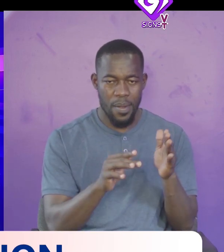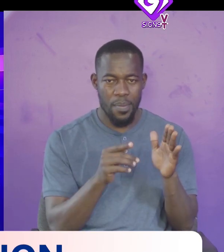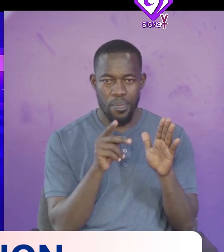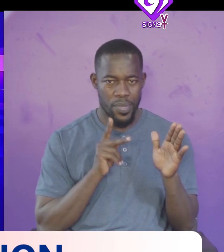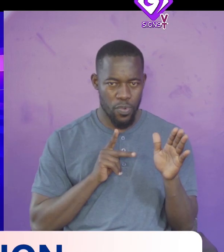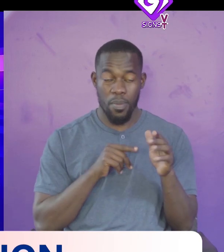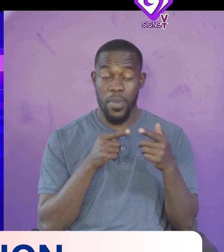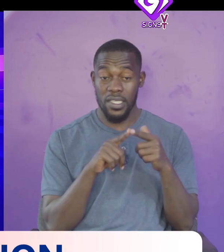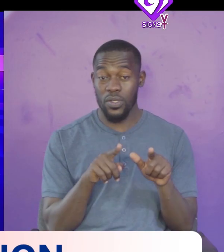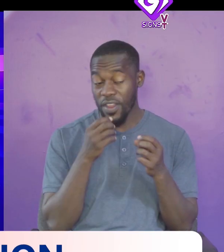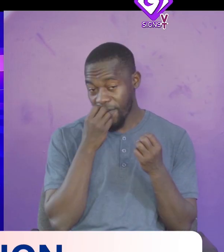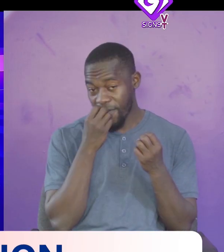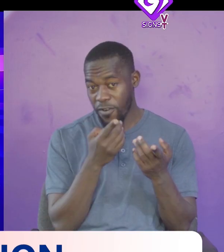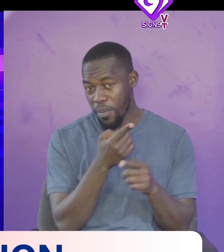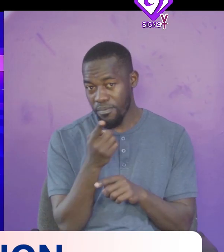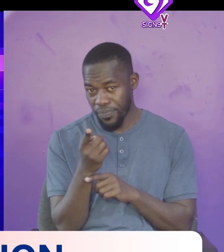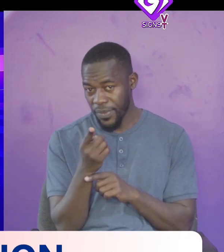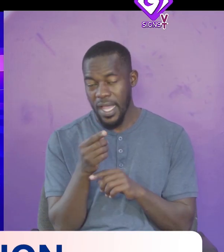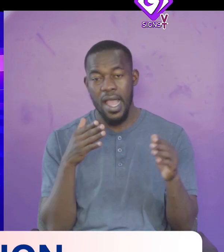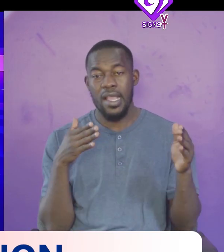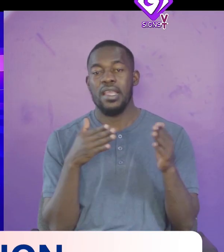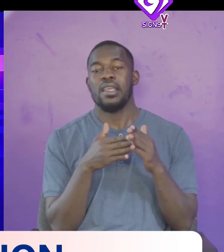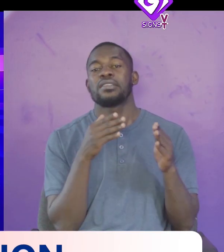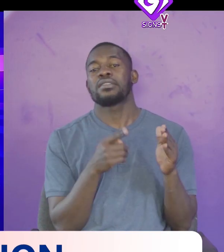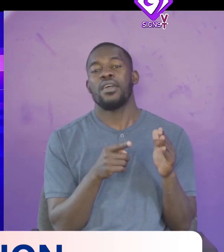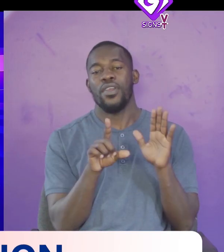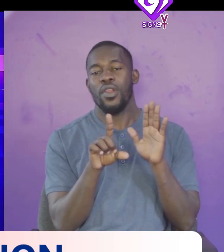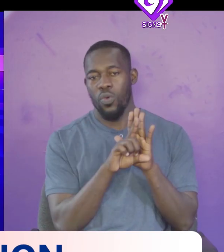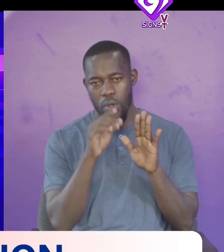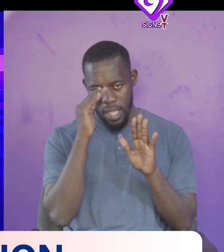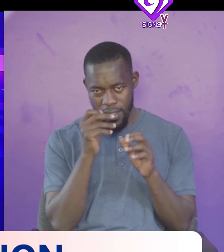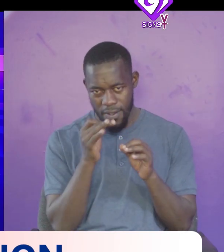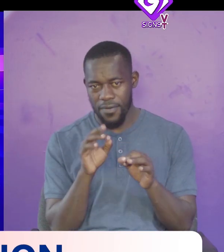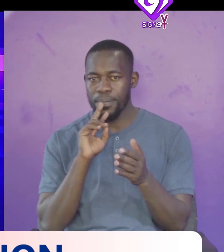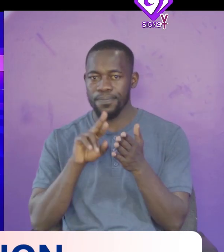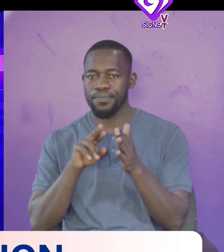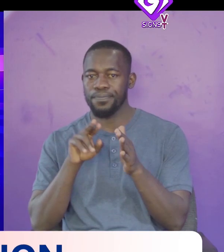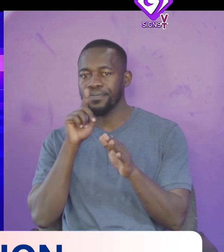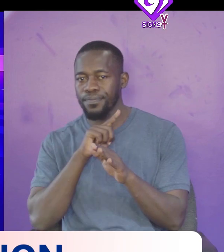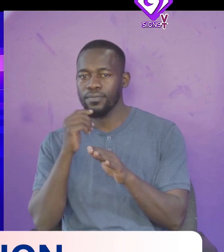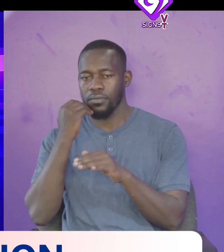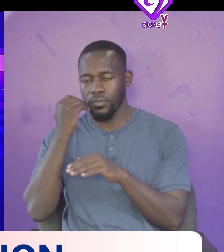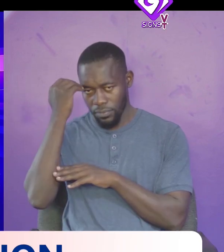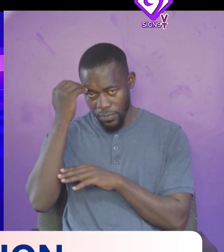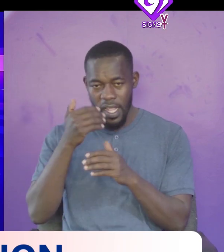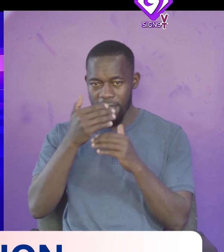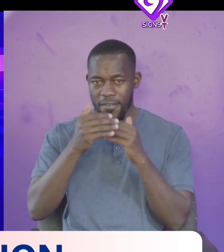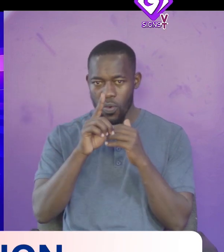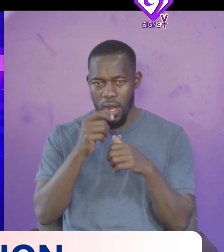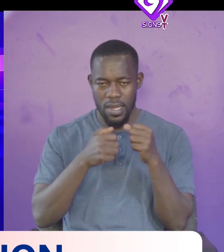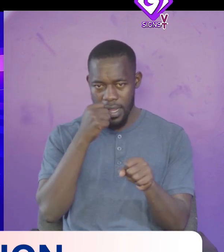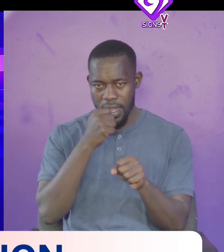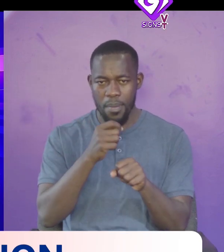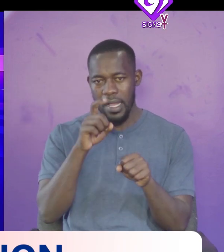because if you didn't appeal and you had a stay, after a year it should be collapsing. So there's no way you should